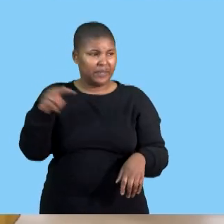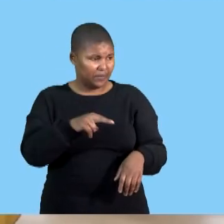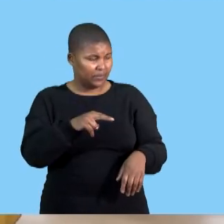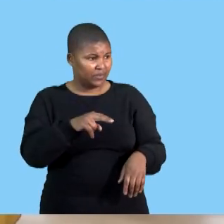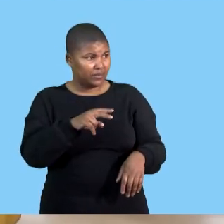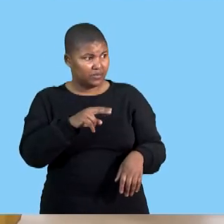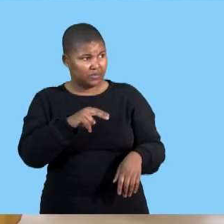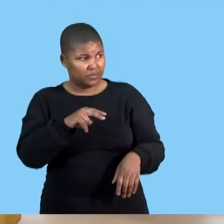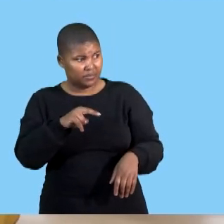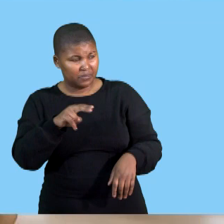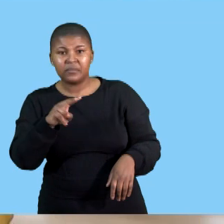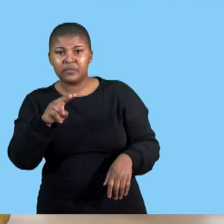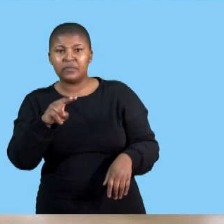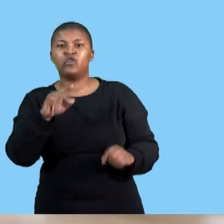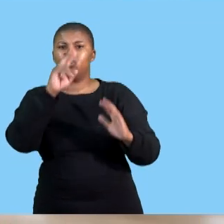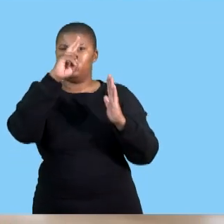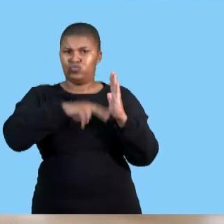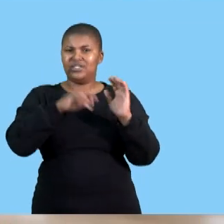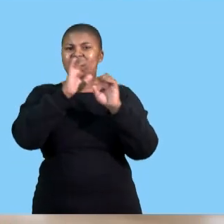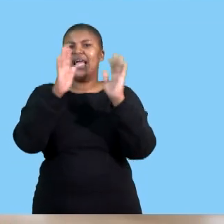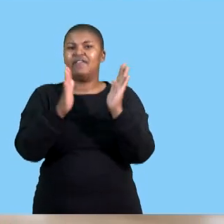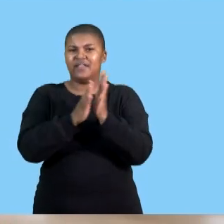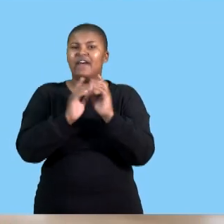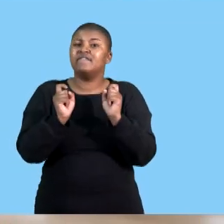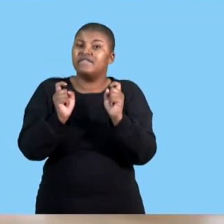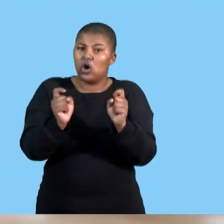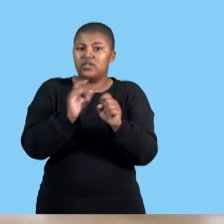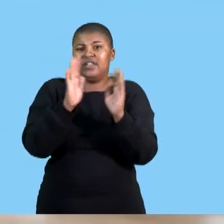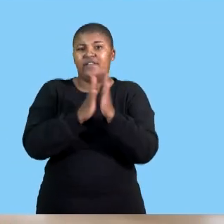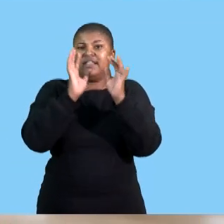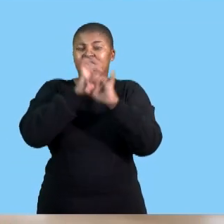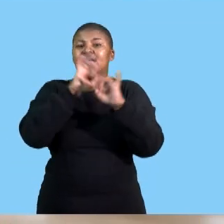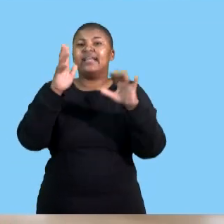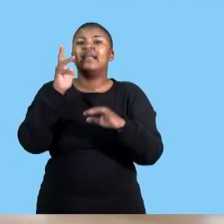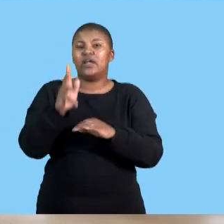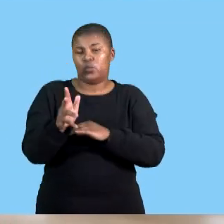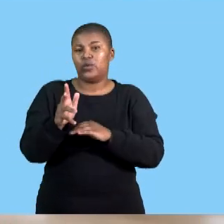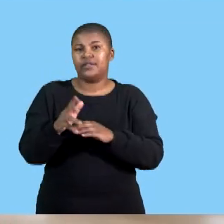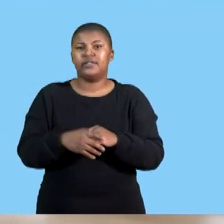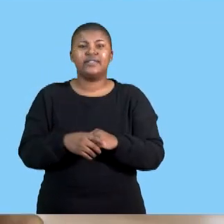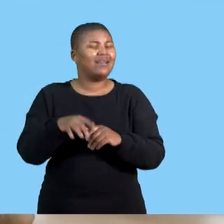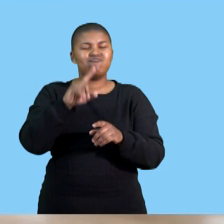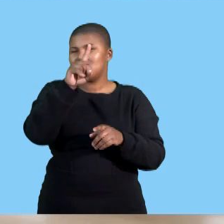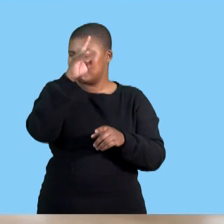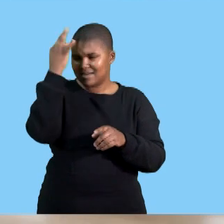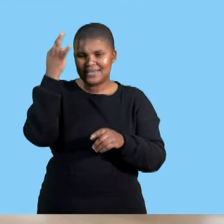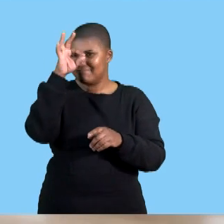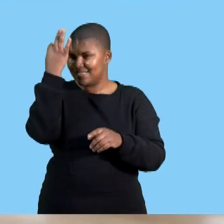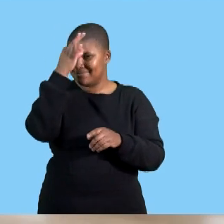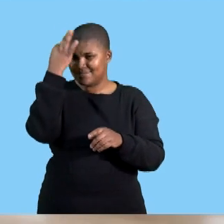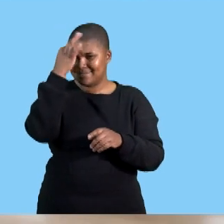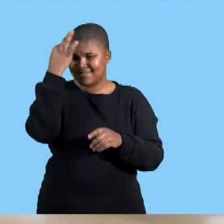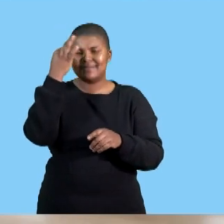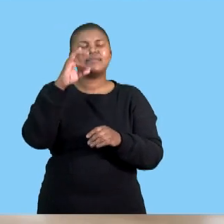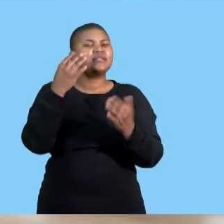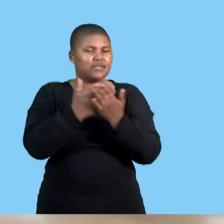just is grabbing attention, the poster is grabbing attention actually of the reader, then the reader within just minutes is able to